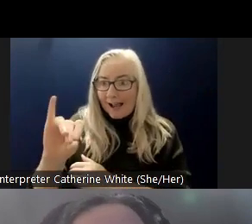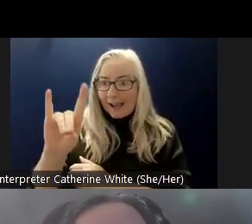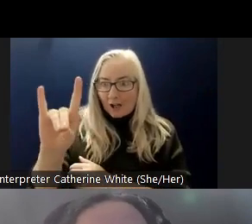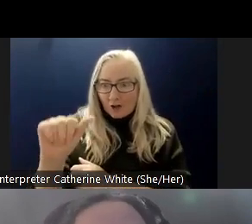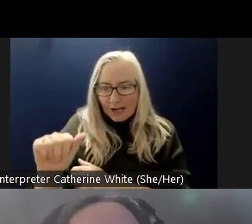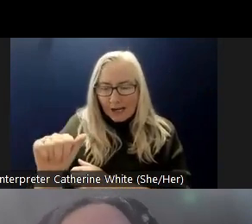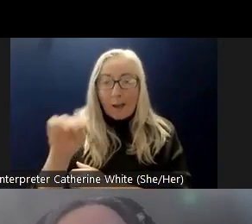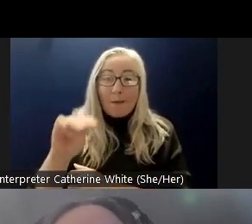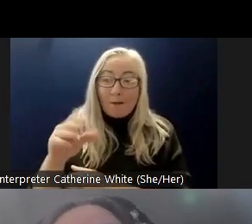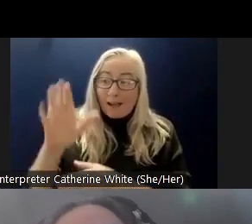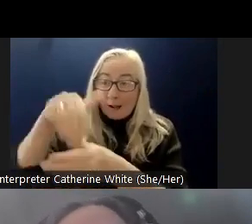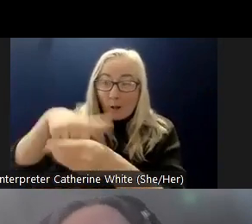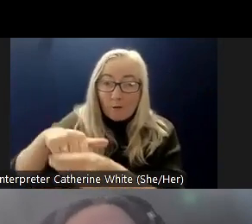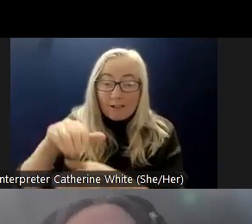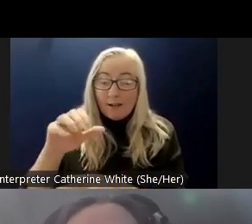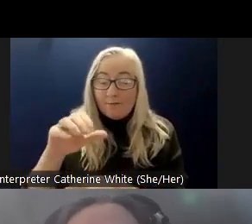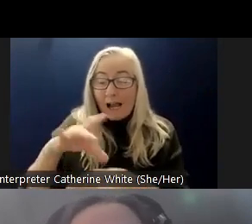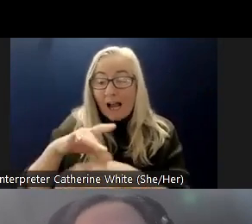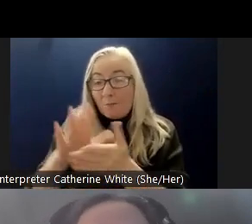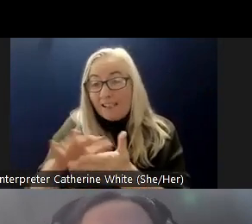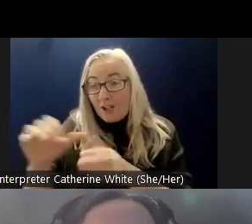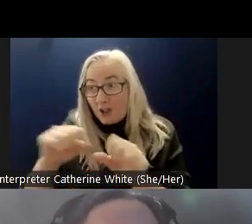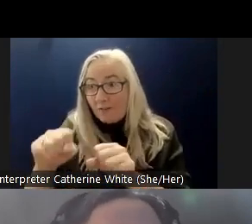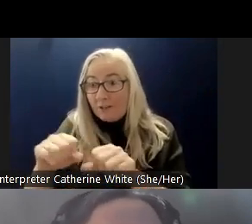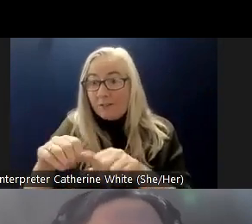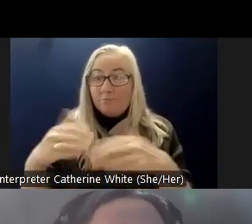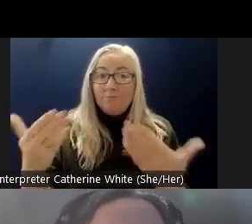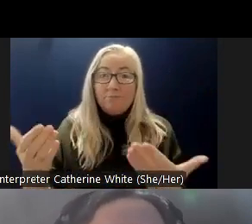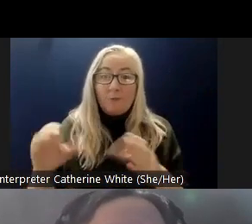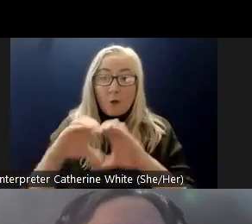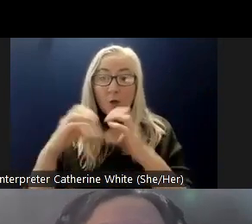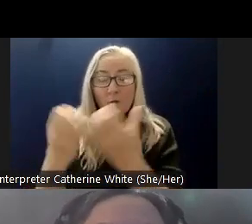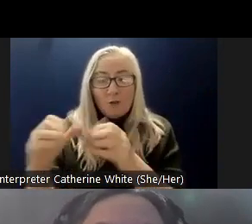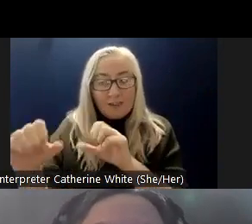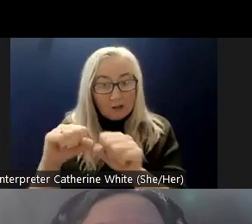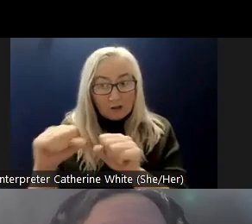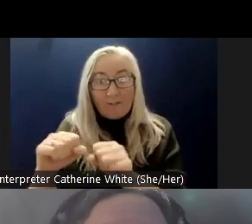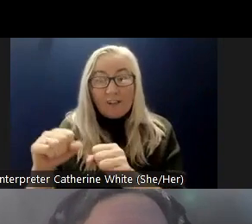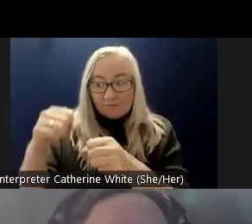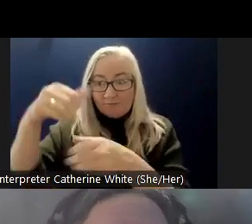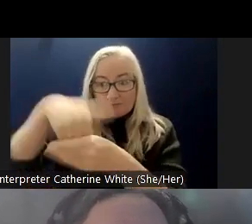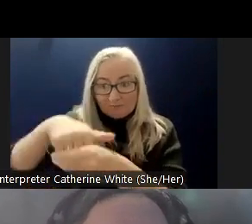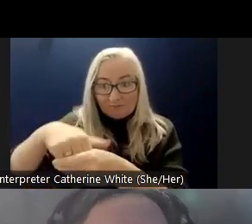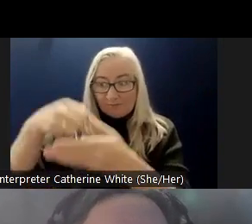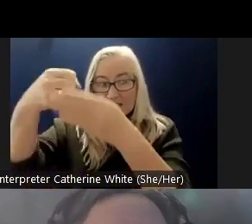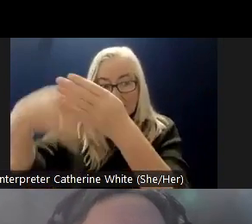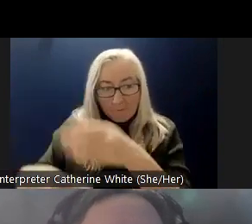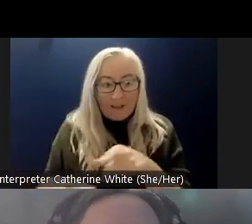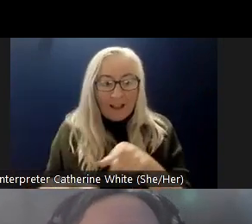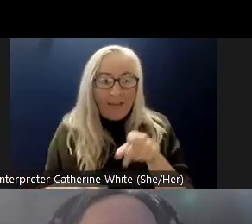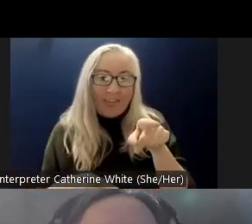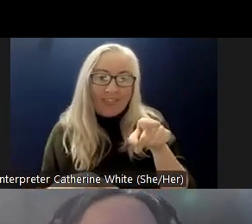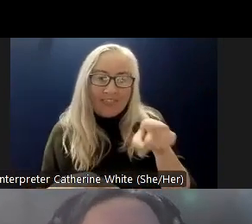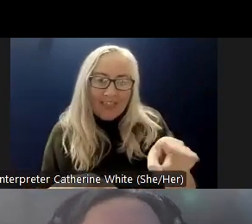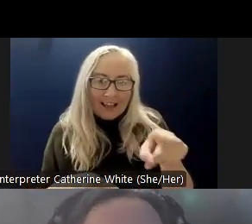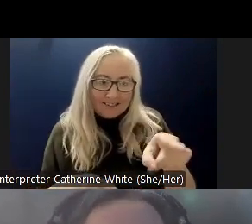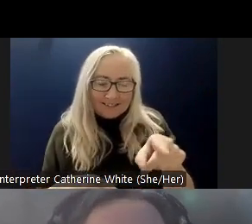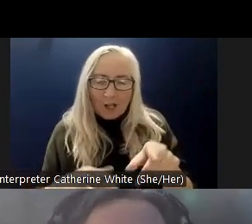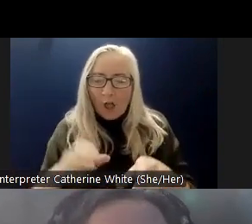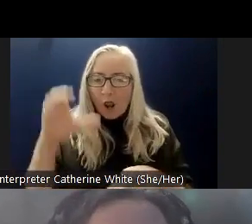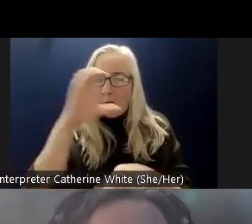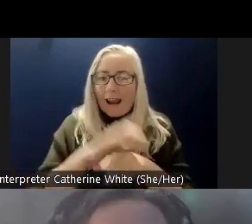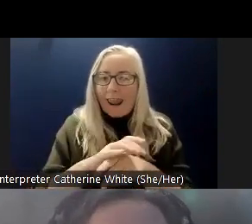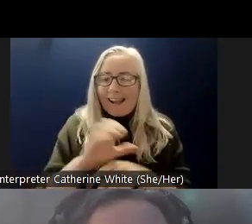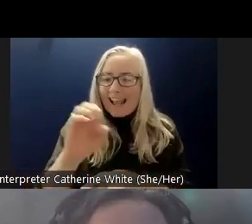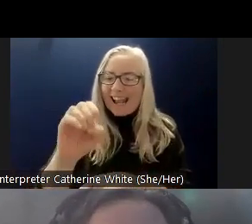some hospital services as well as some community services. So this is what the regional executive